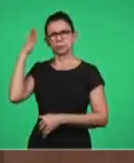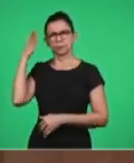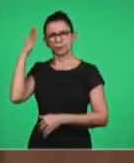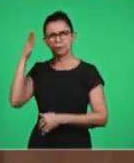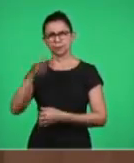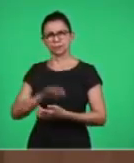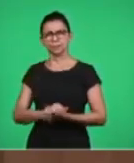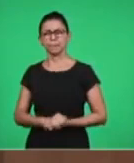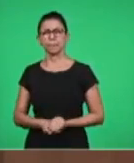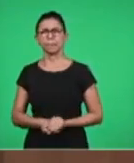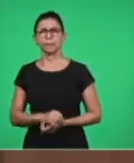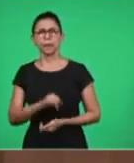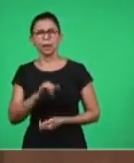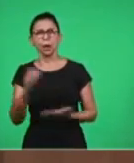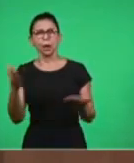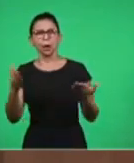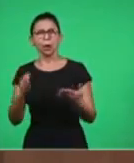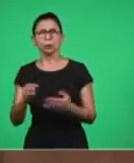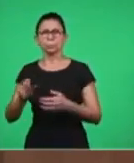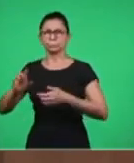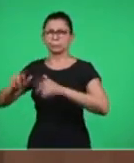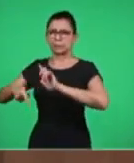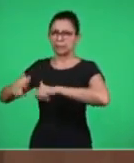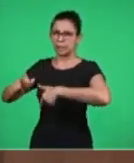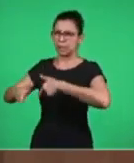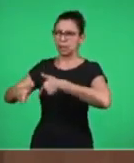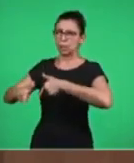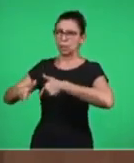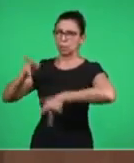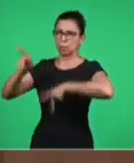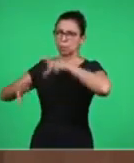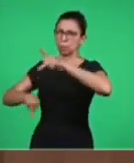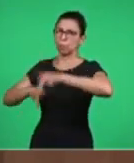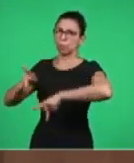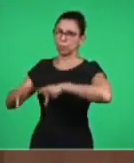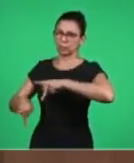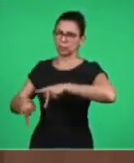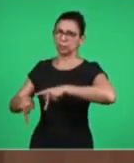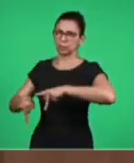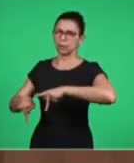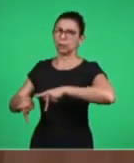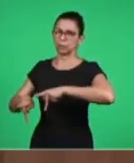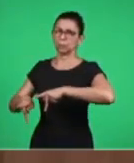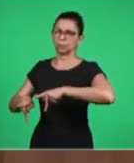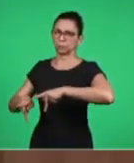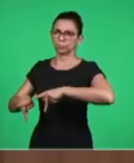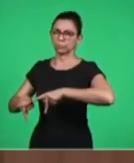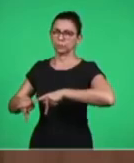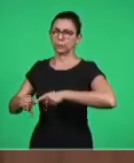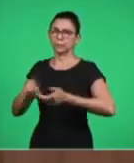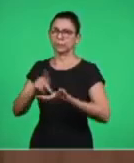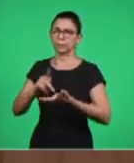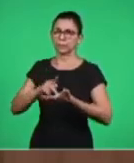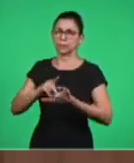So now, if you take into account the population of Israel, because in fact Israel is not